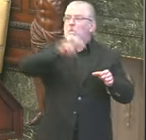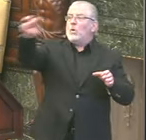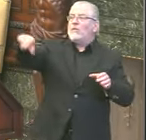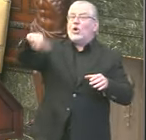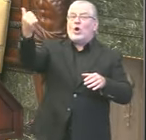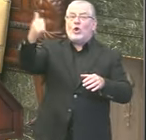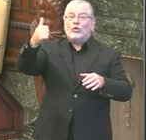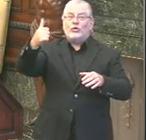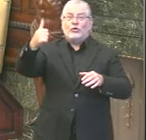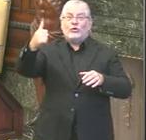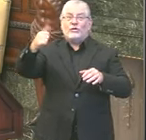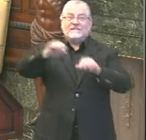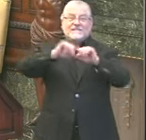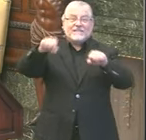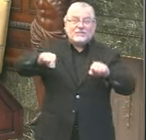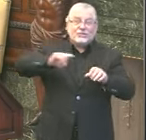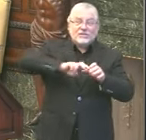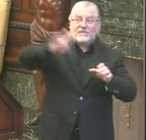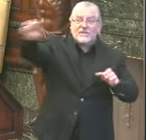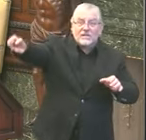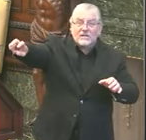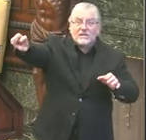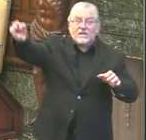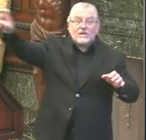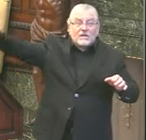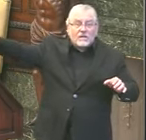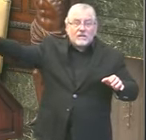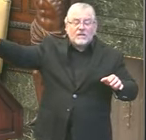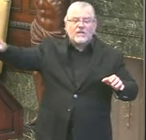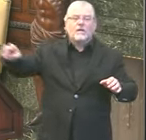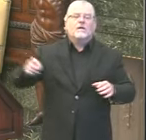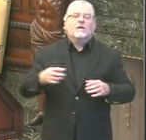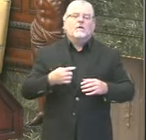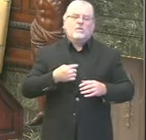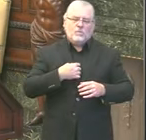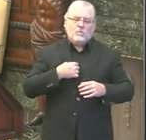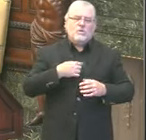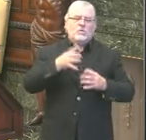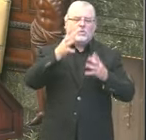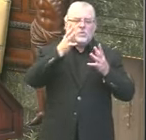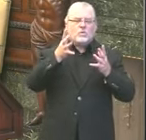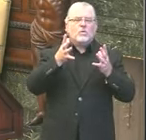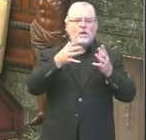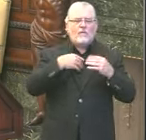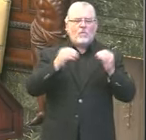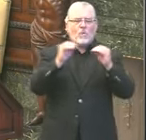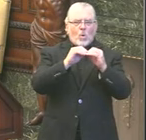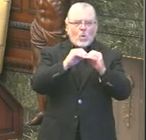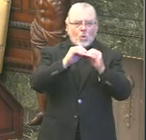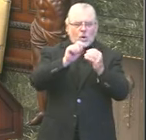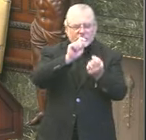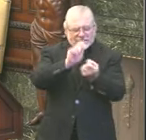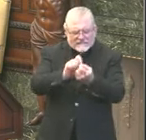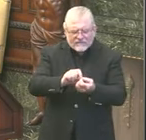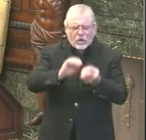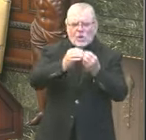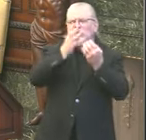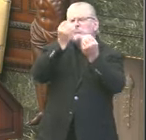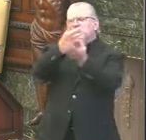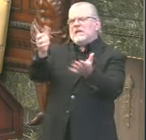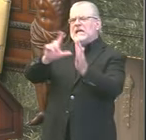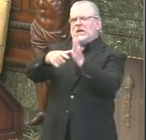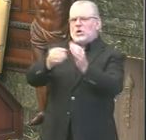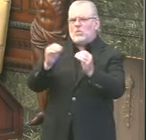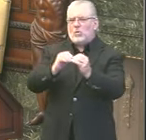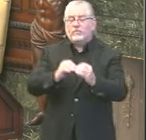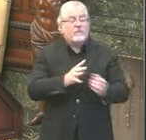had issues in other jurisdictions, but we can certainly get back to you on the specifics of that background check. That would be great. Thanks, Brian. That's it. Thanks so much,